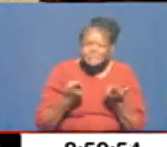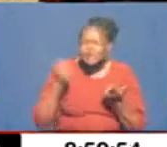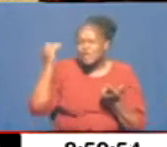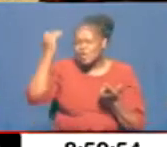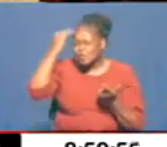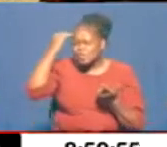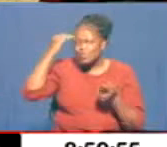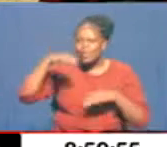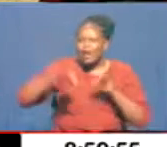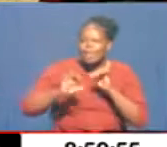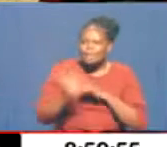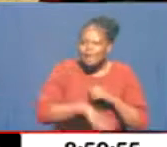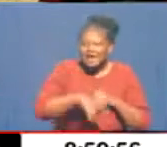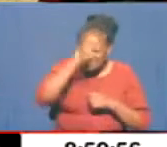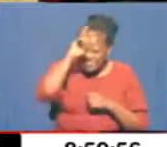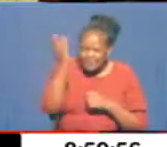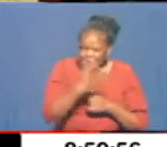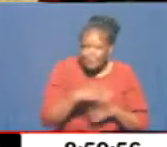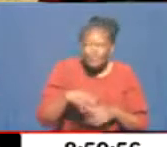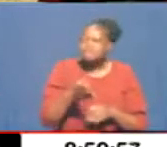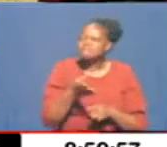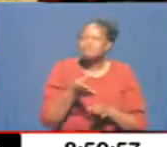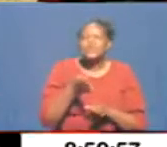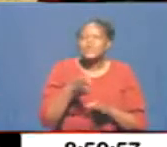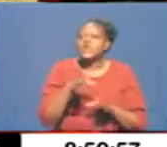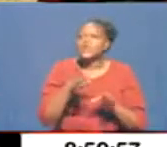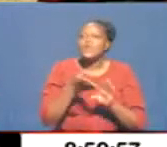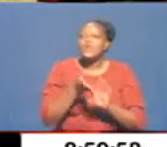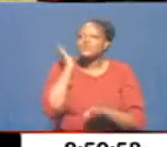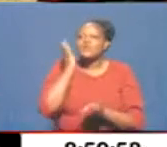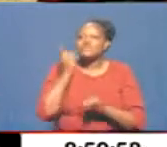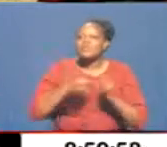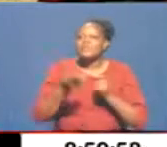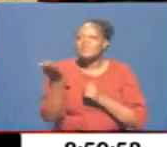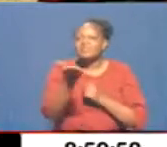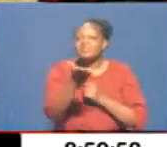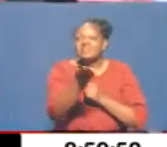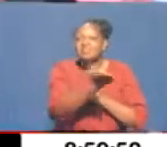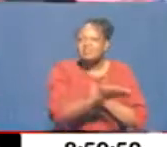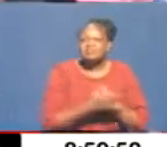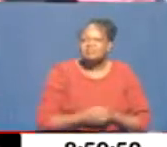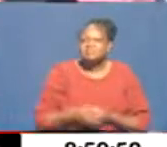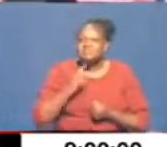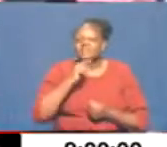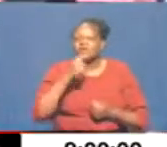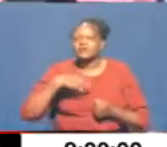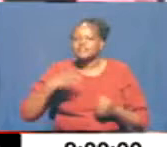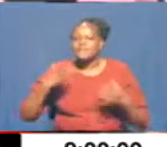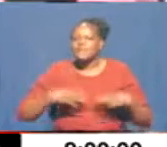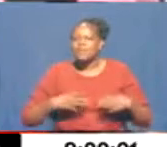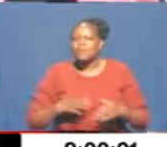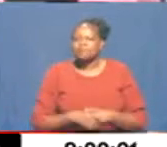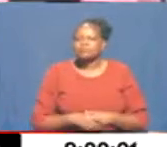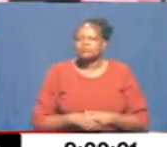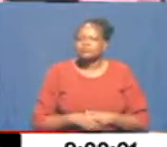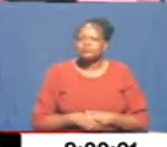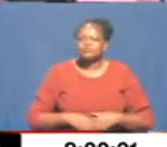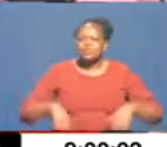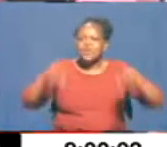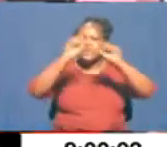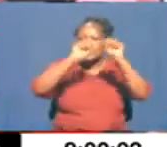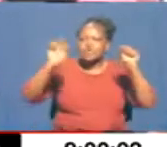yake. Tutaenda tutoe ng'ombe zetu na mbuzi zetu ndani ya hizi zinaambua ni za mabwenyenye. Rais Uhuru, take